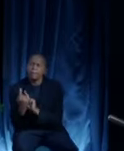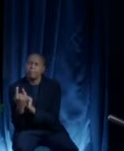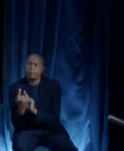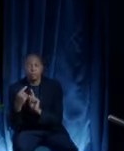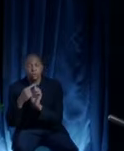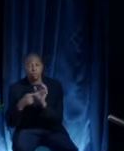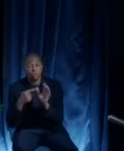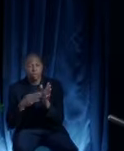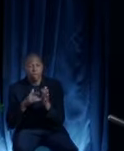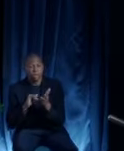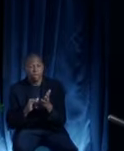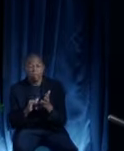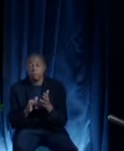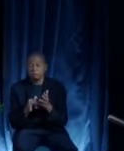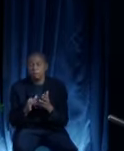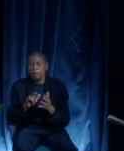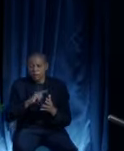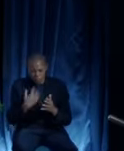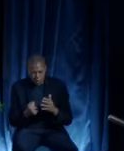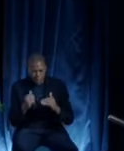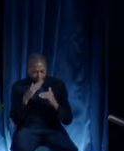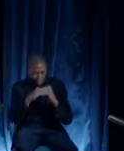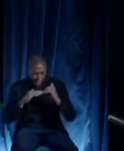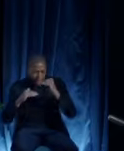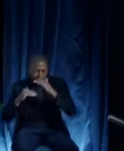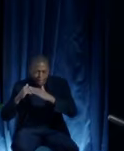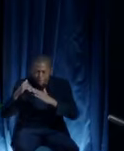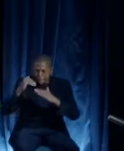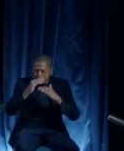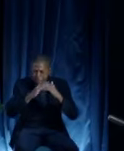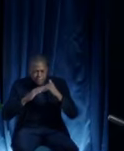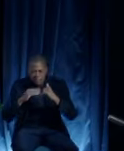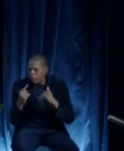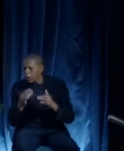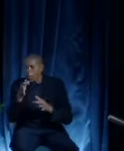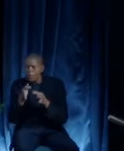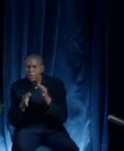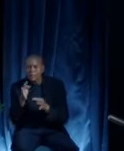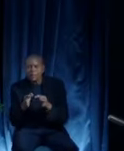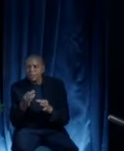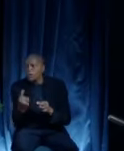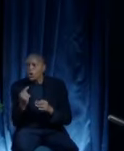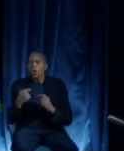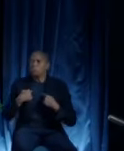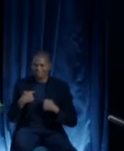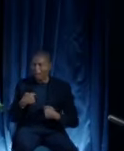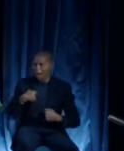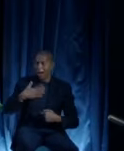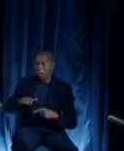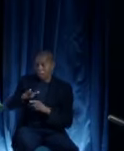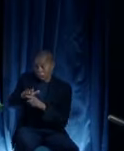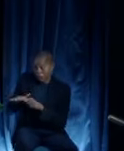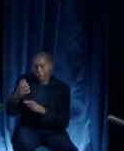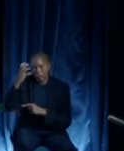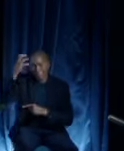it's all these layers of proximity and people in these rooms and these sort of airlock rooms between, with